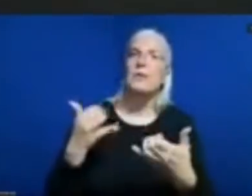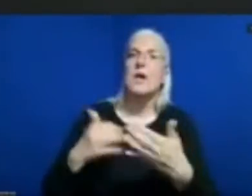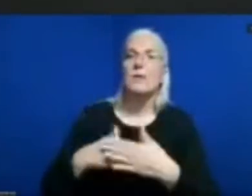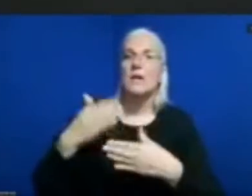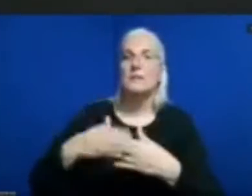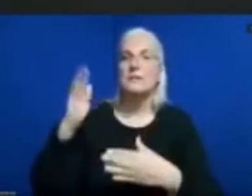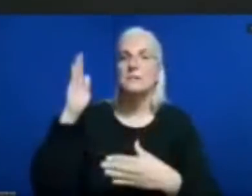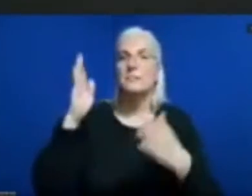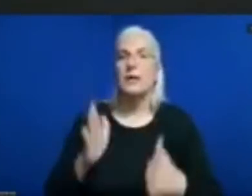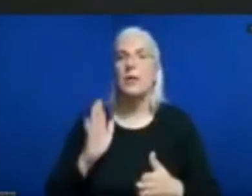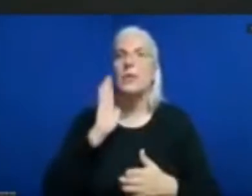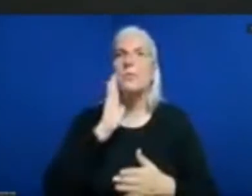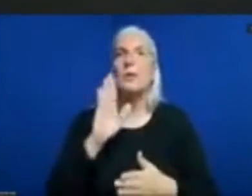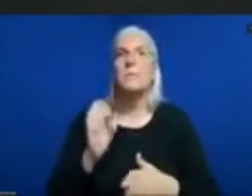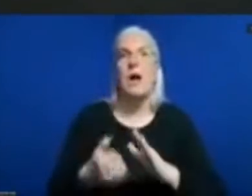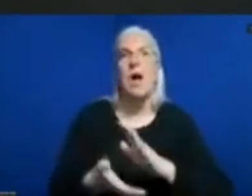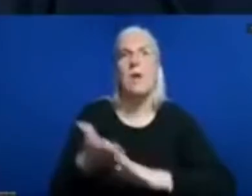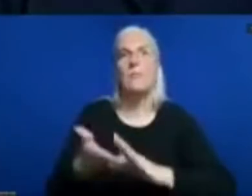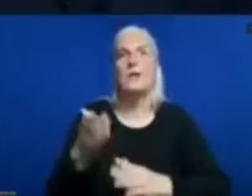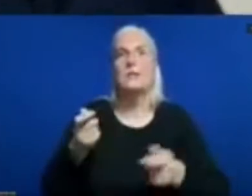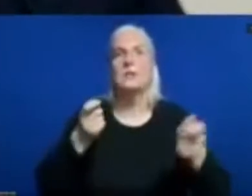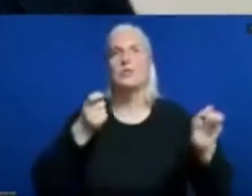Mark Brunton.